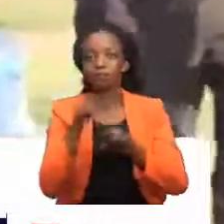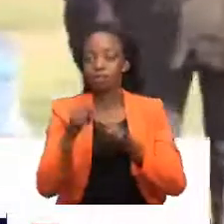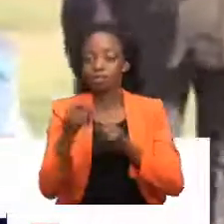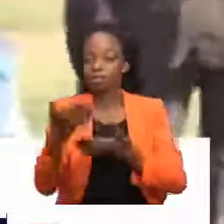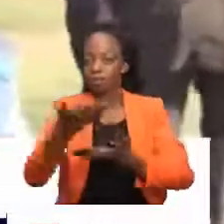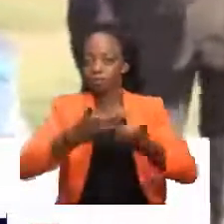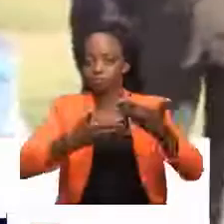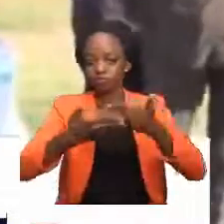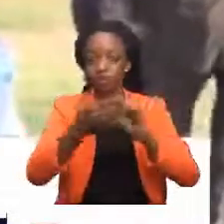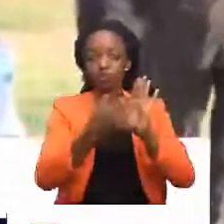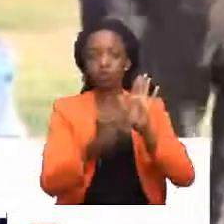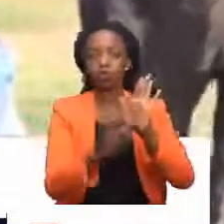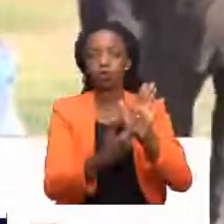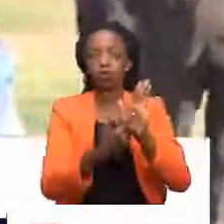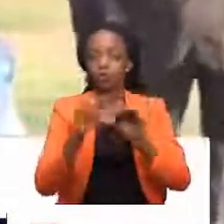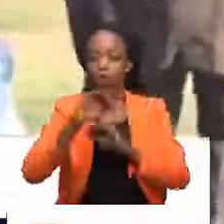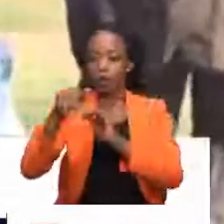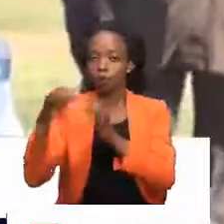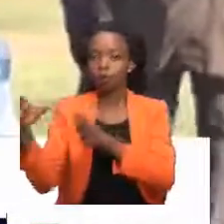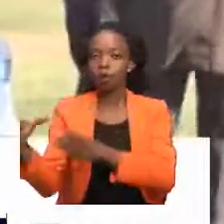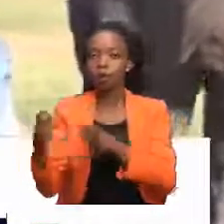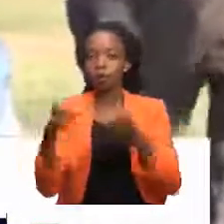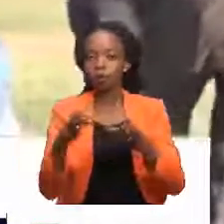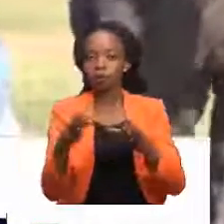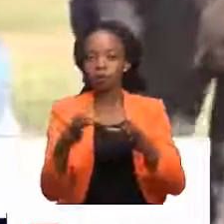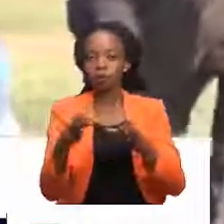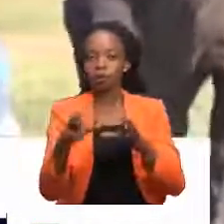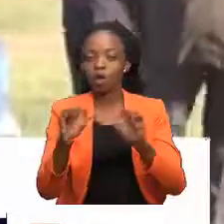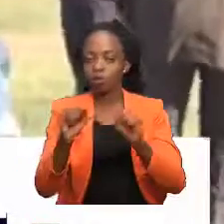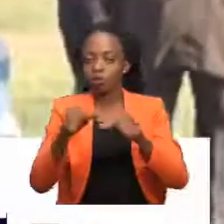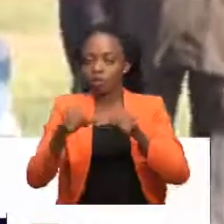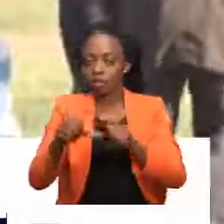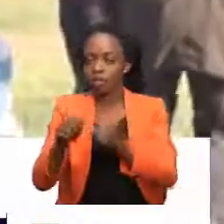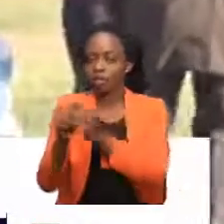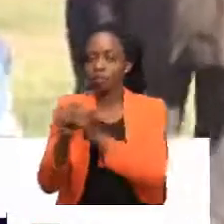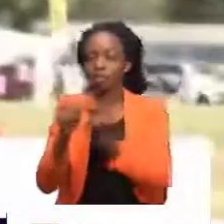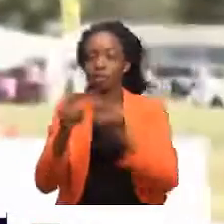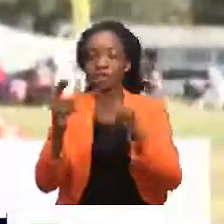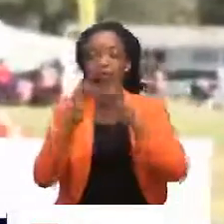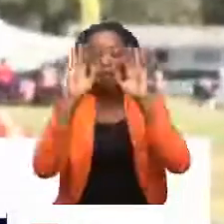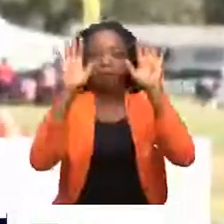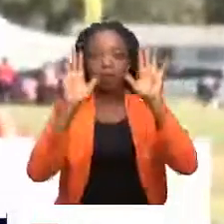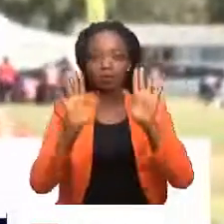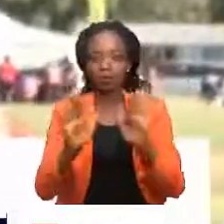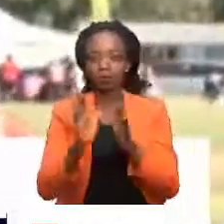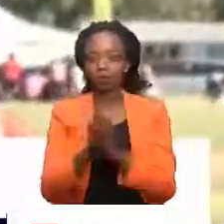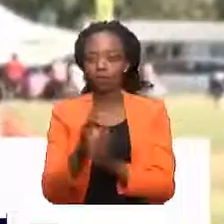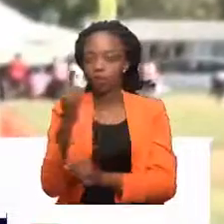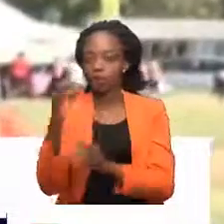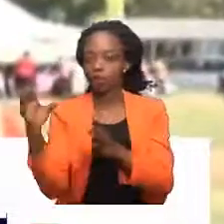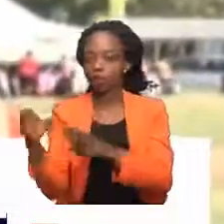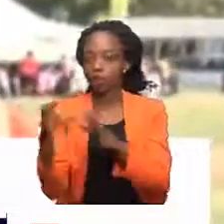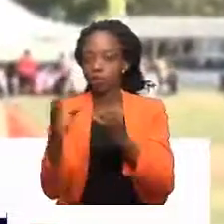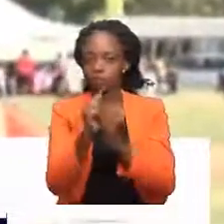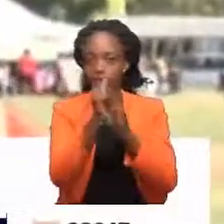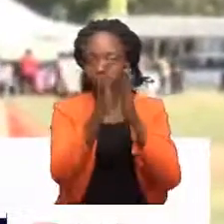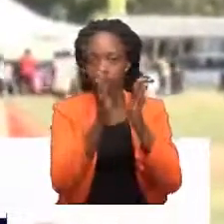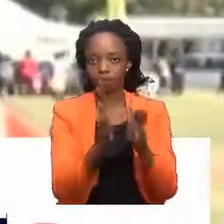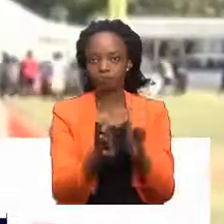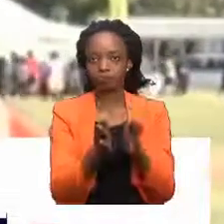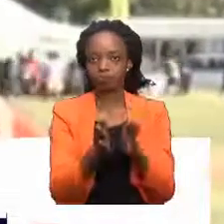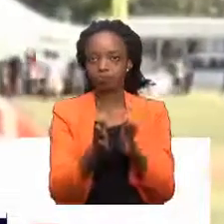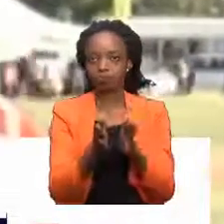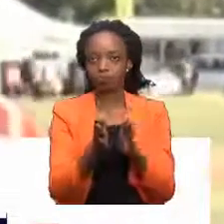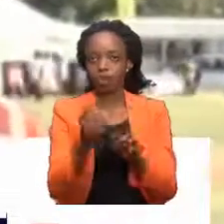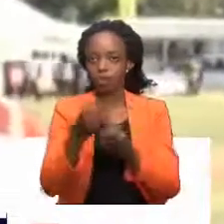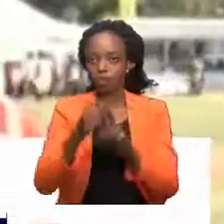integration, showing that all our communities, all our ethnic groups can live together, is so important. As one of the community leaders coming